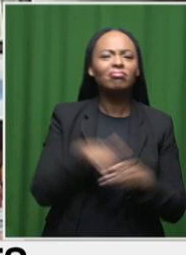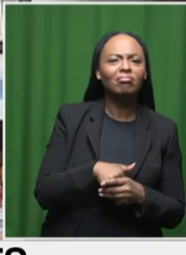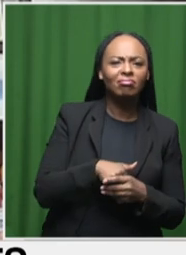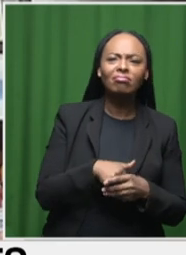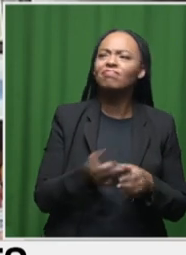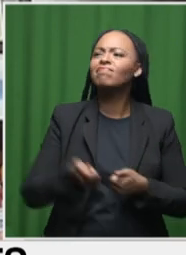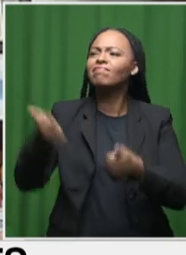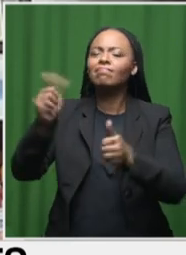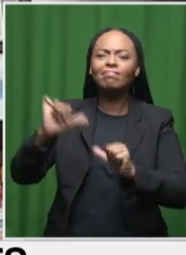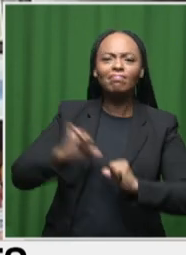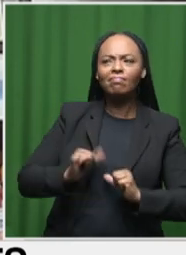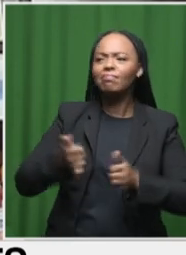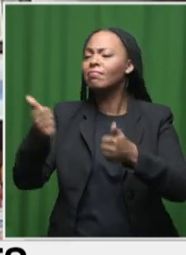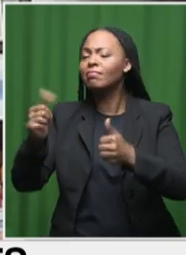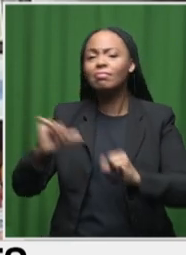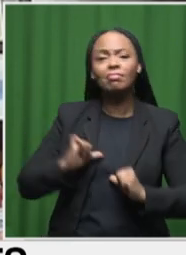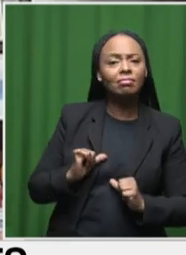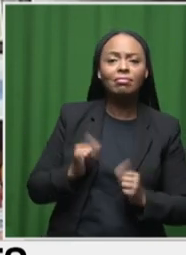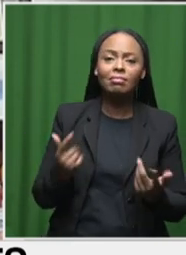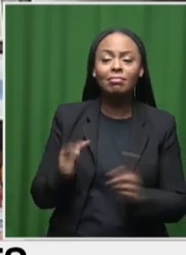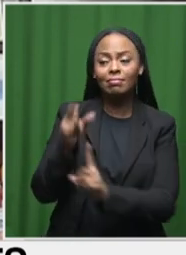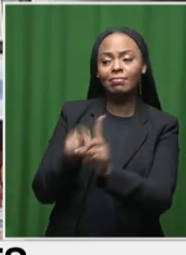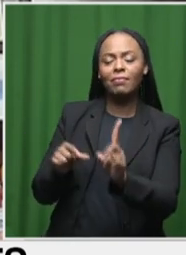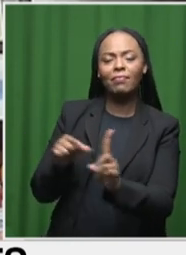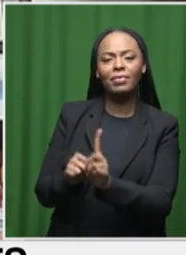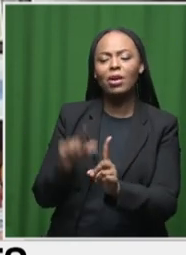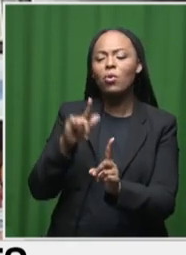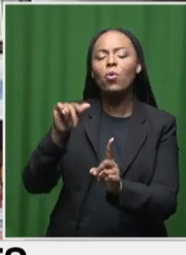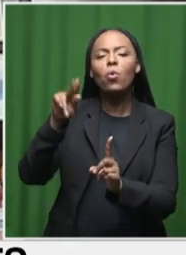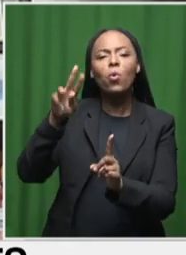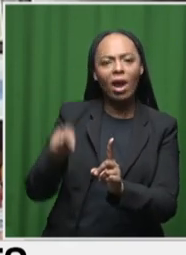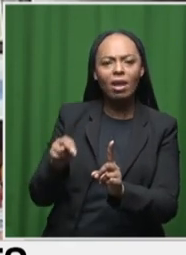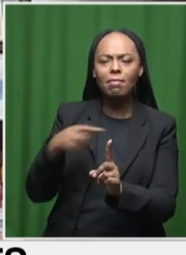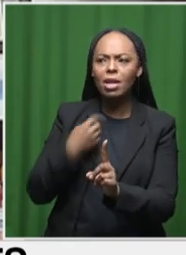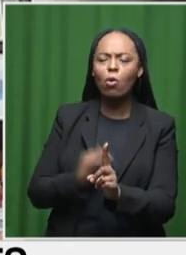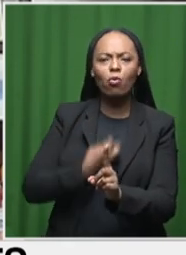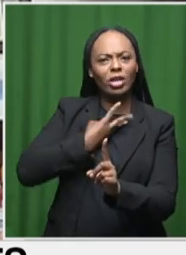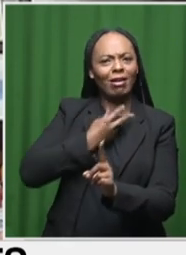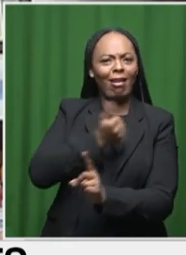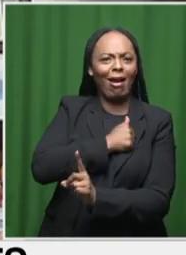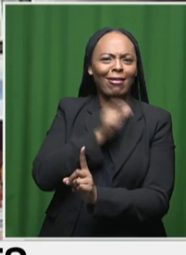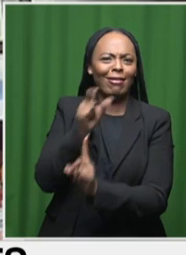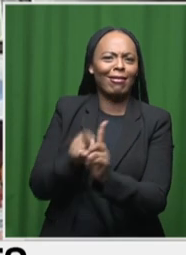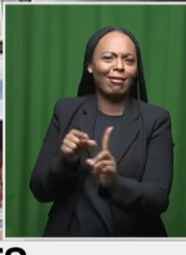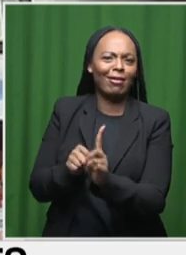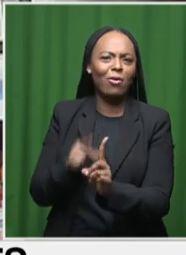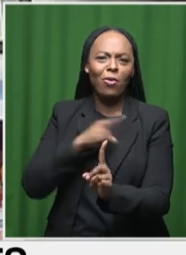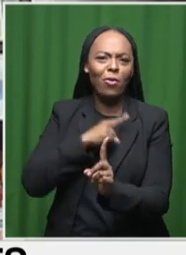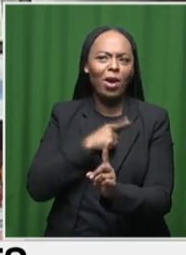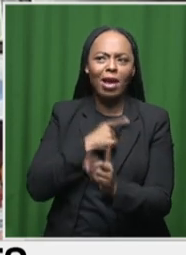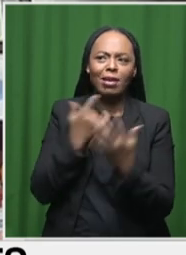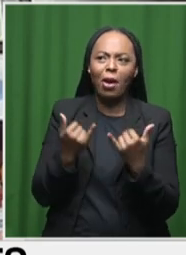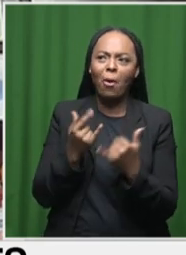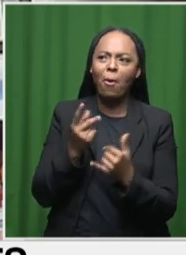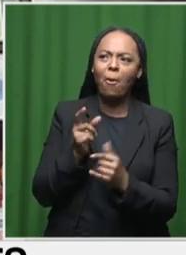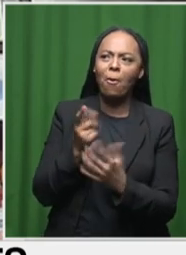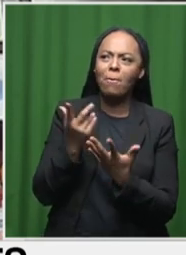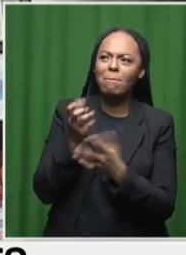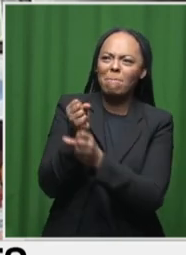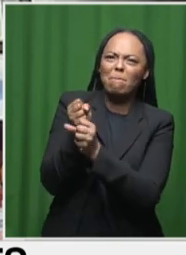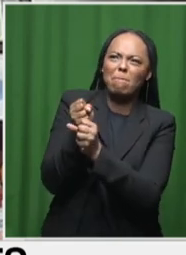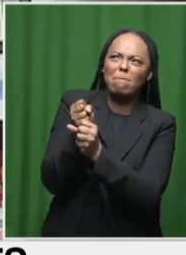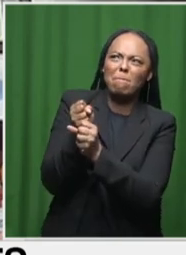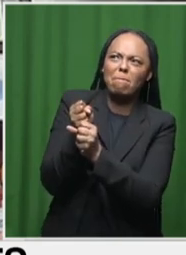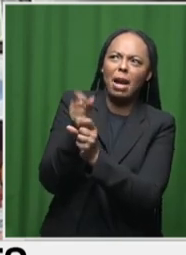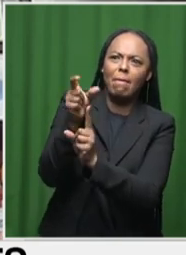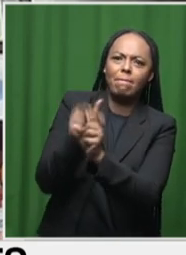small percentage. And in a case like Gwen, I actually wish her the best of luck, as does the party, because nobody should be held with an iron